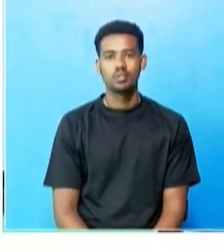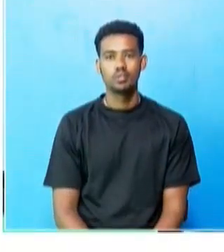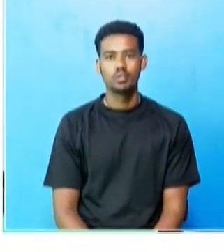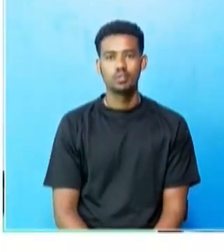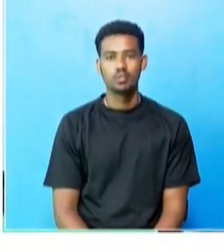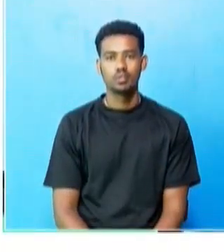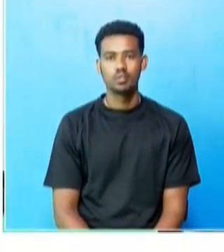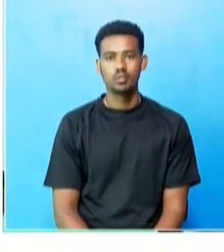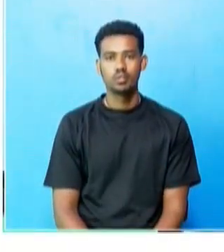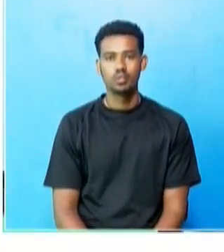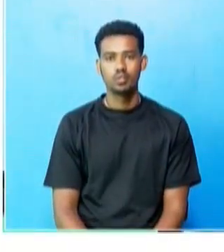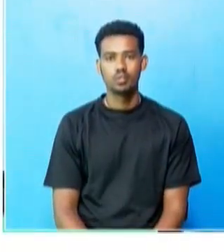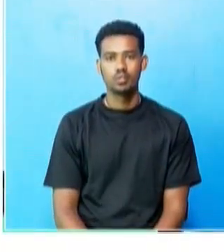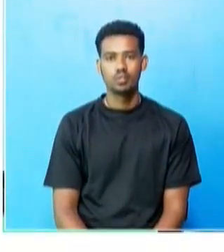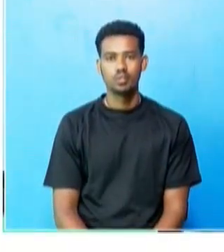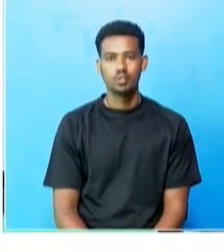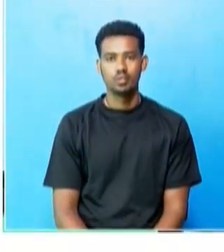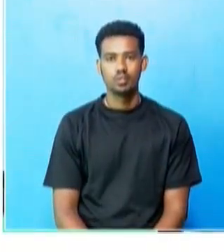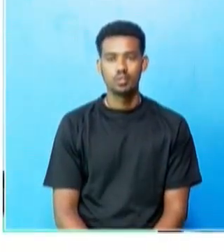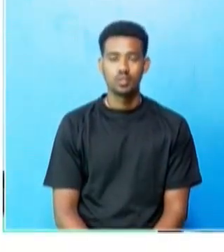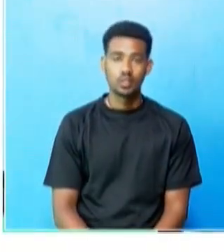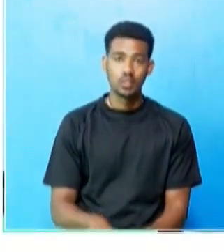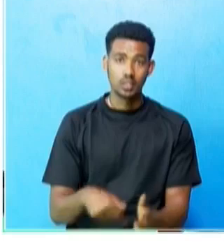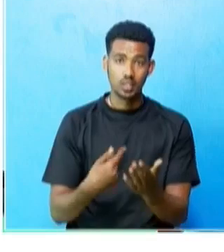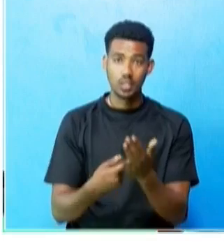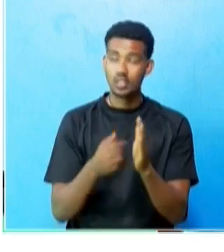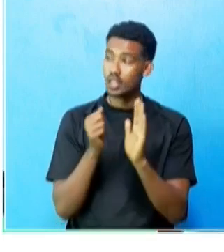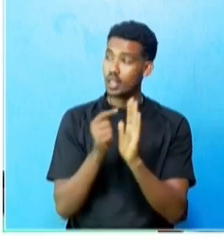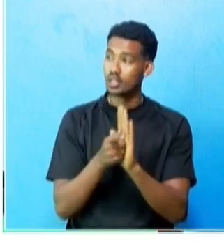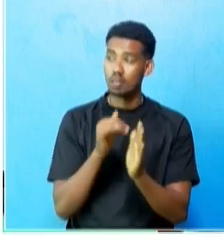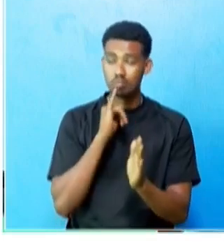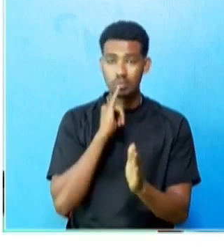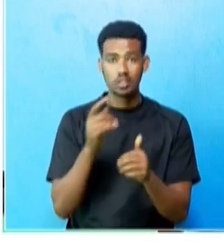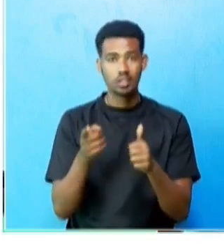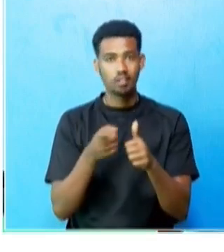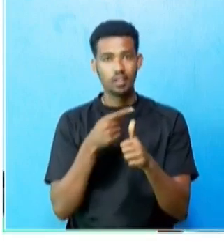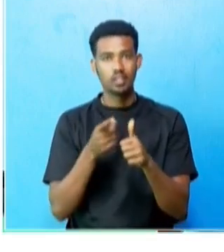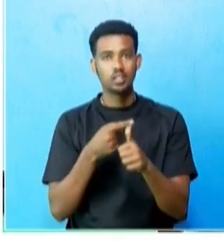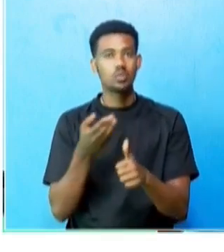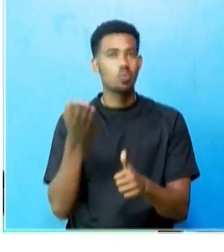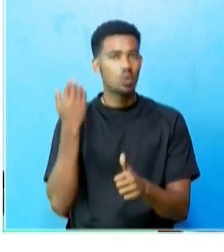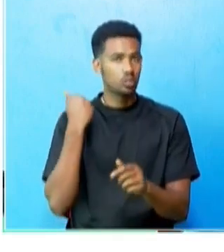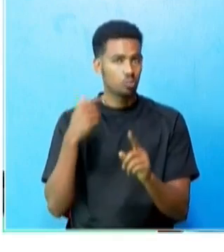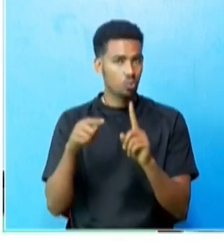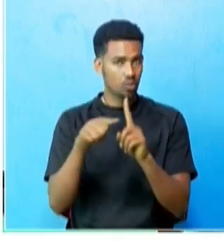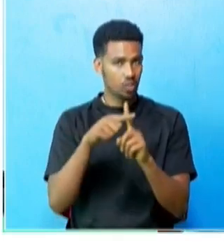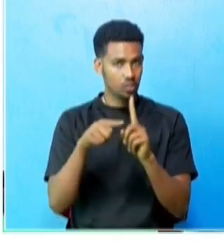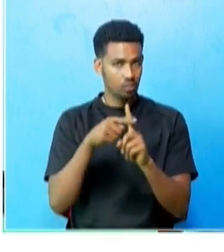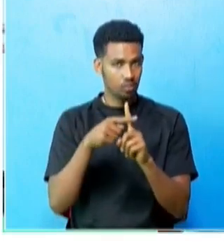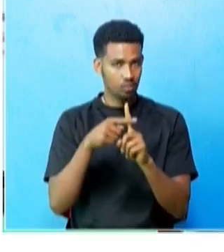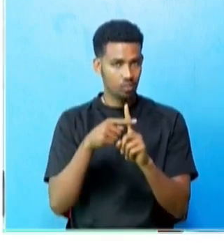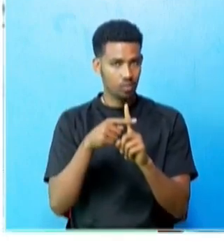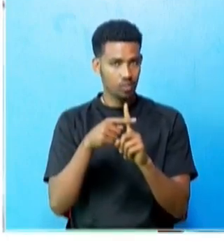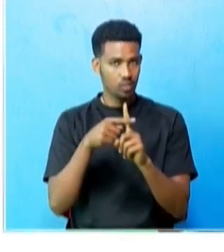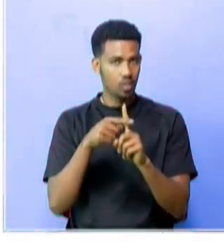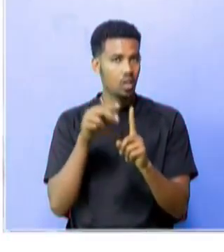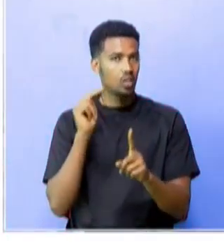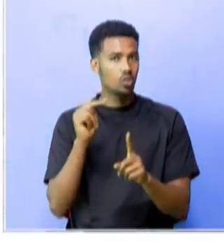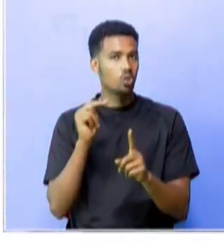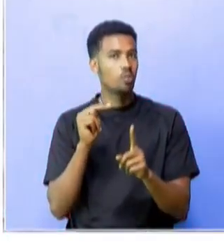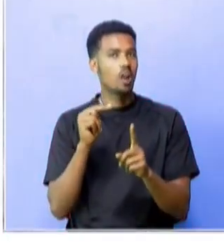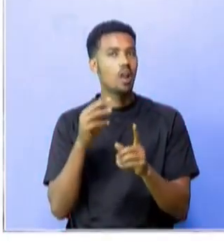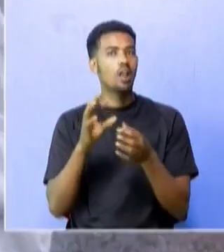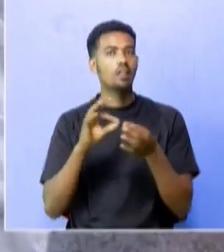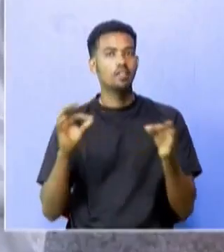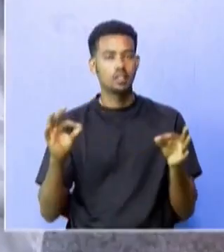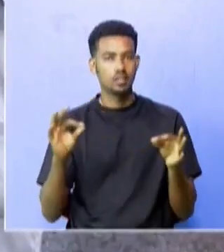the street? So look at this example, students. The first one was positive or affirmative. We were walking